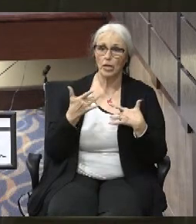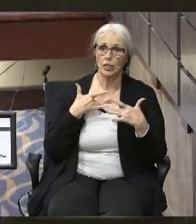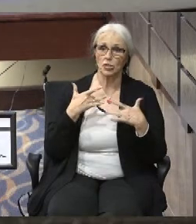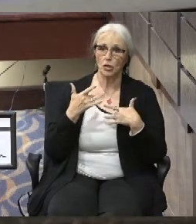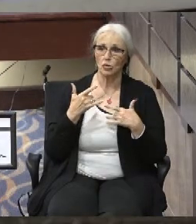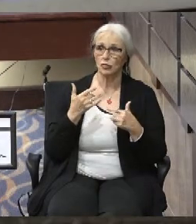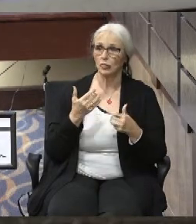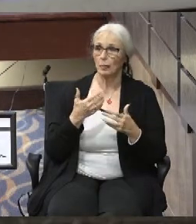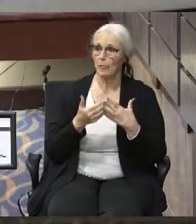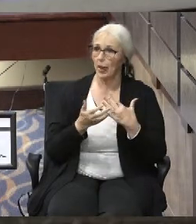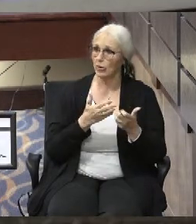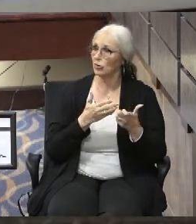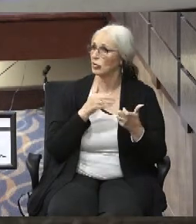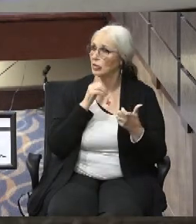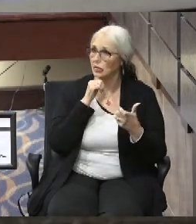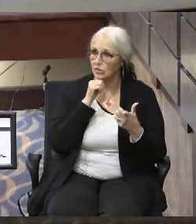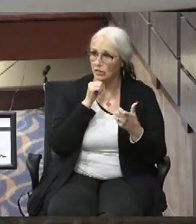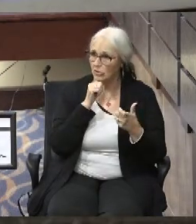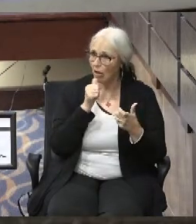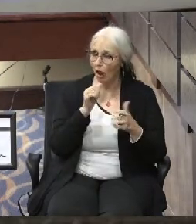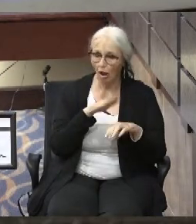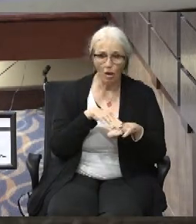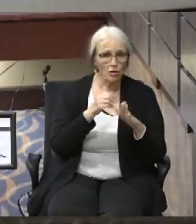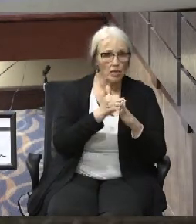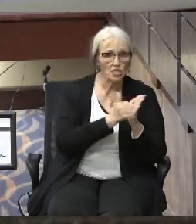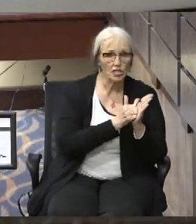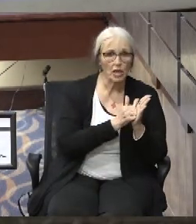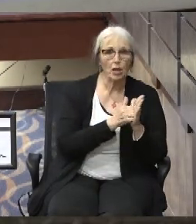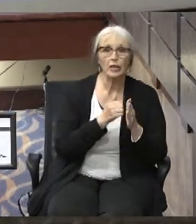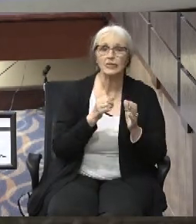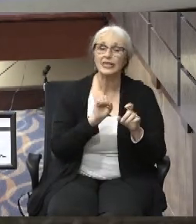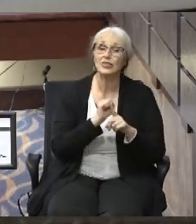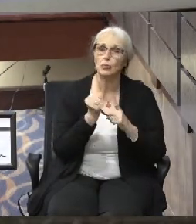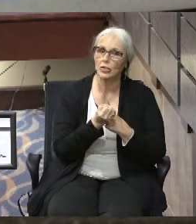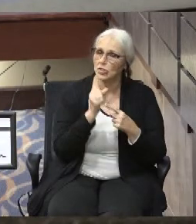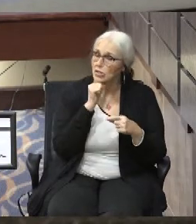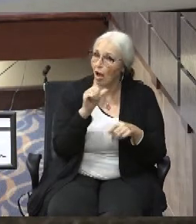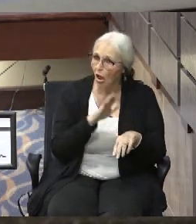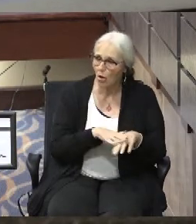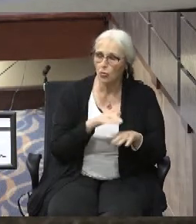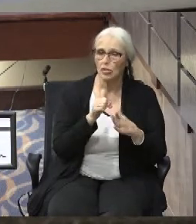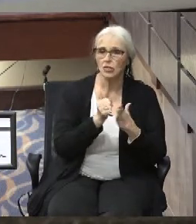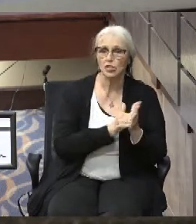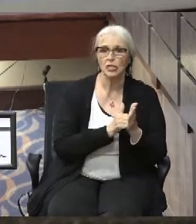not matters for consideration listed on an agenda. Council is unable to conduct discussion,